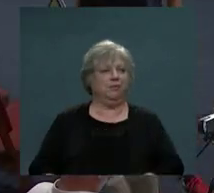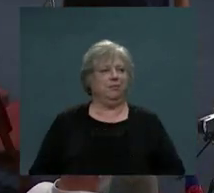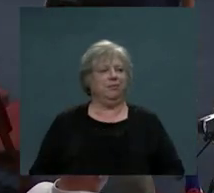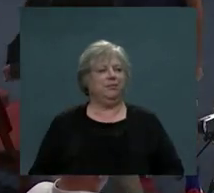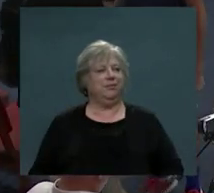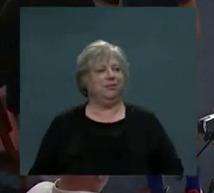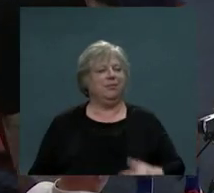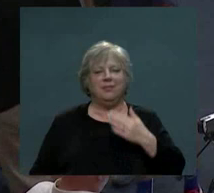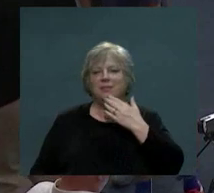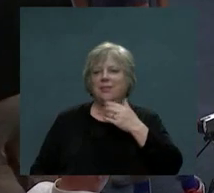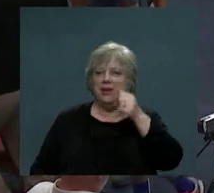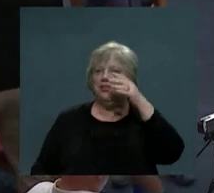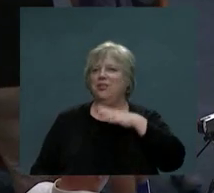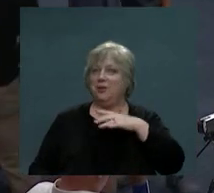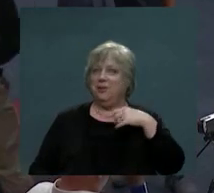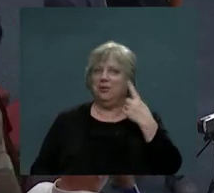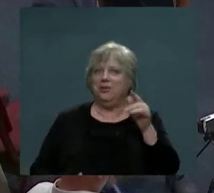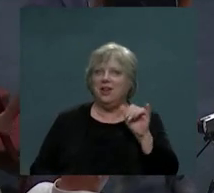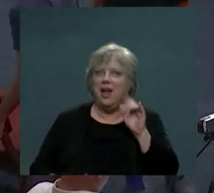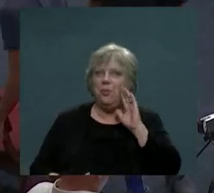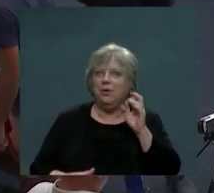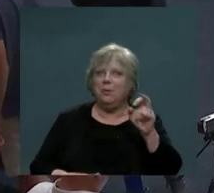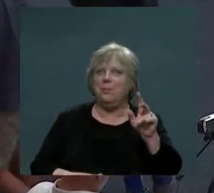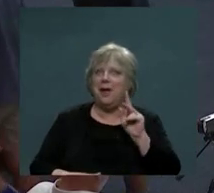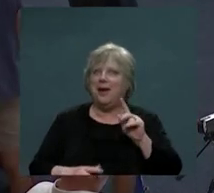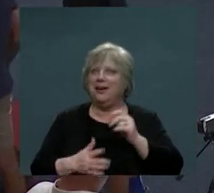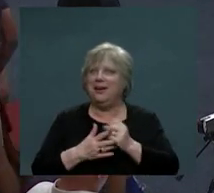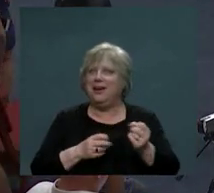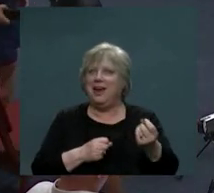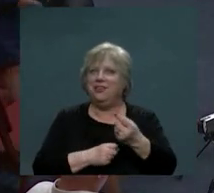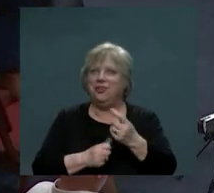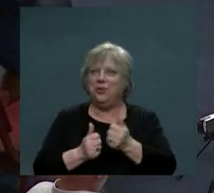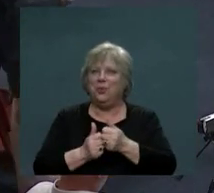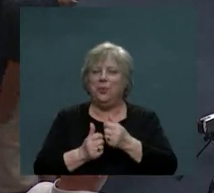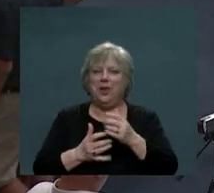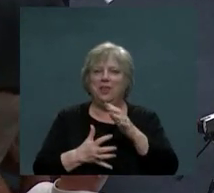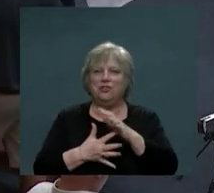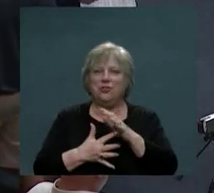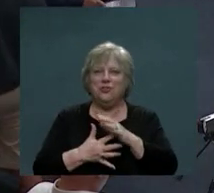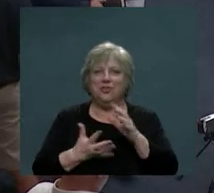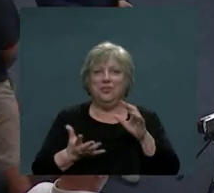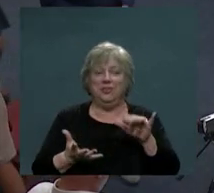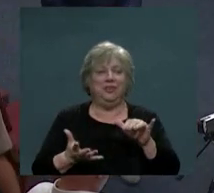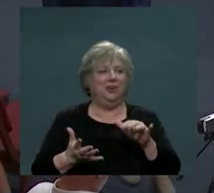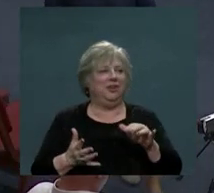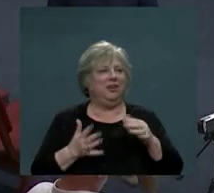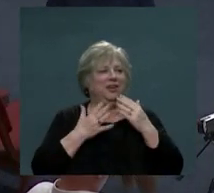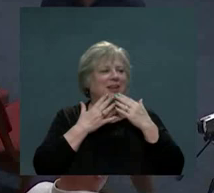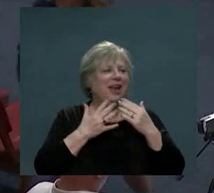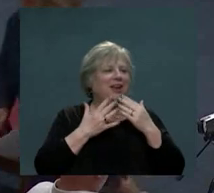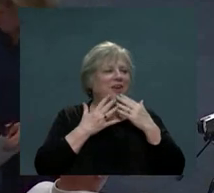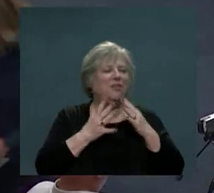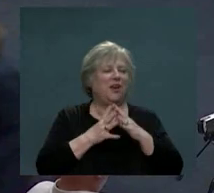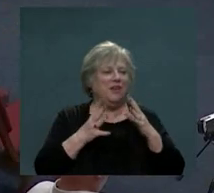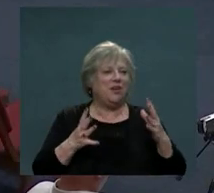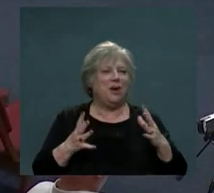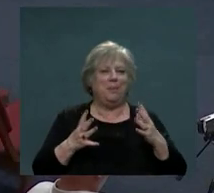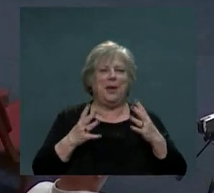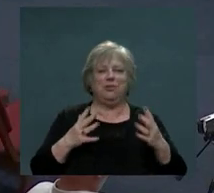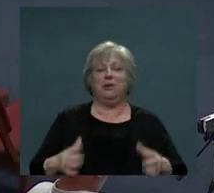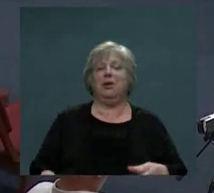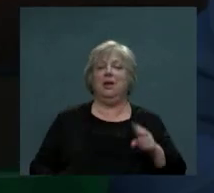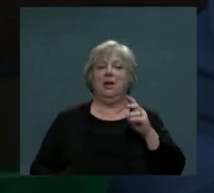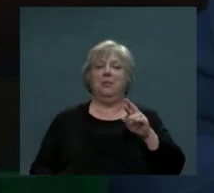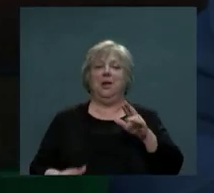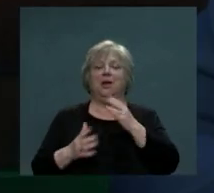Thanks, gentlemen. Looks like they may be back next year with just a bunch of juniors. Thank you very, very much. Okay, very